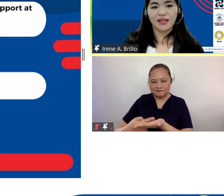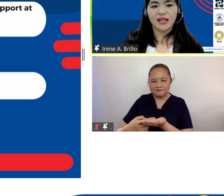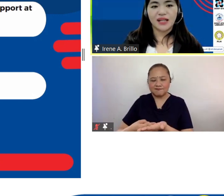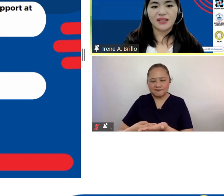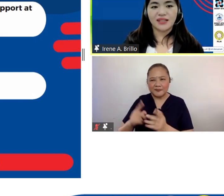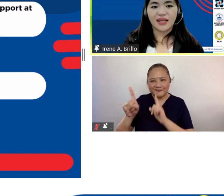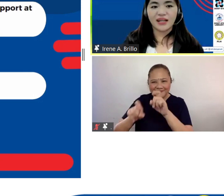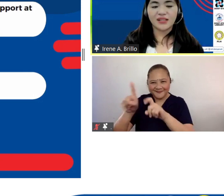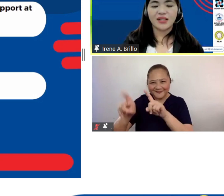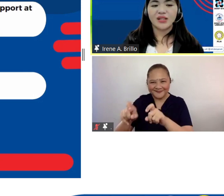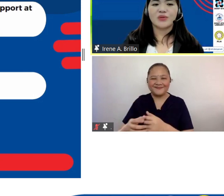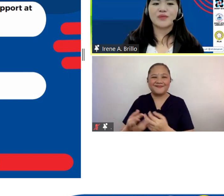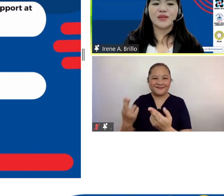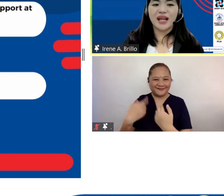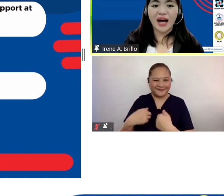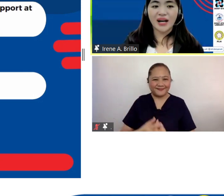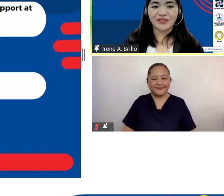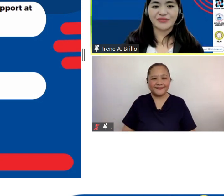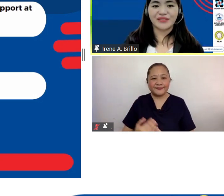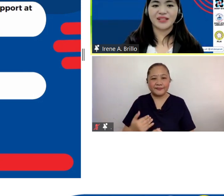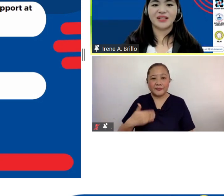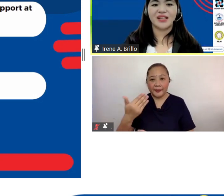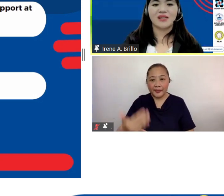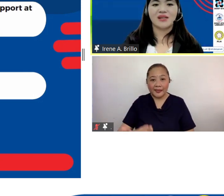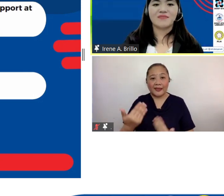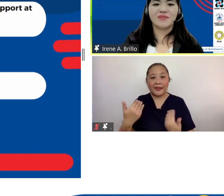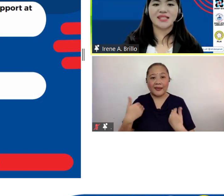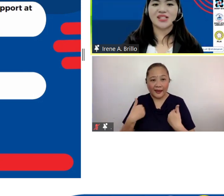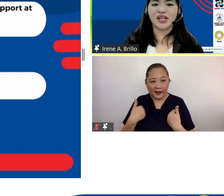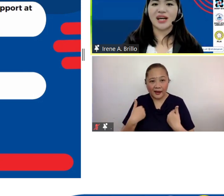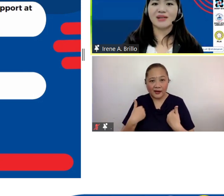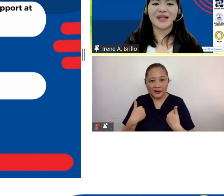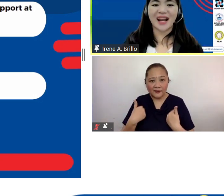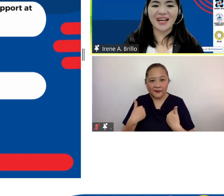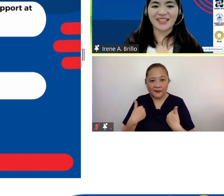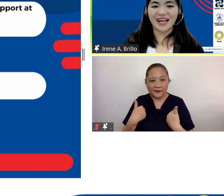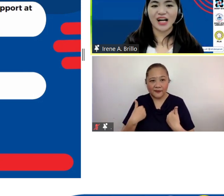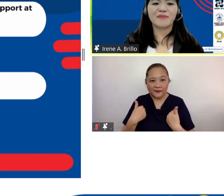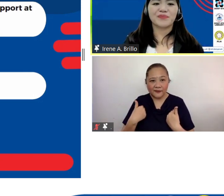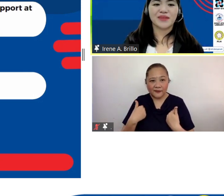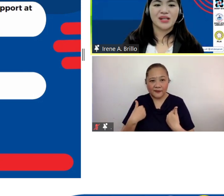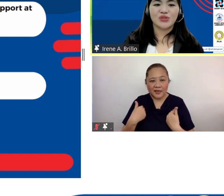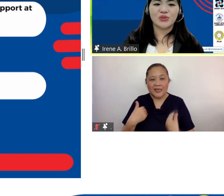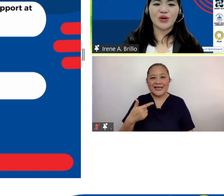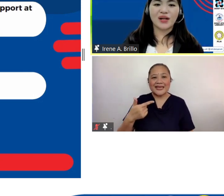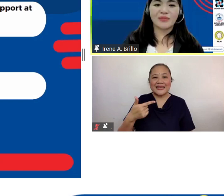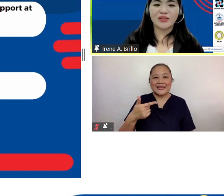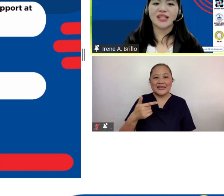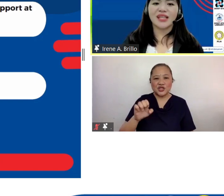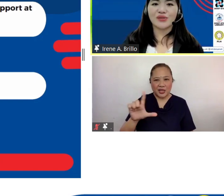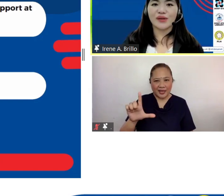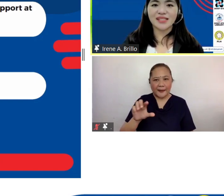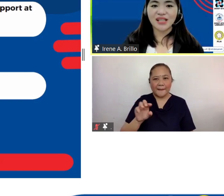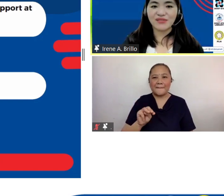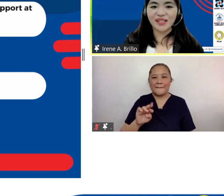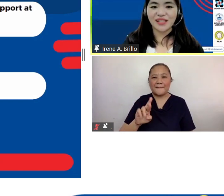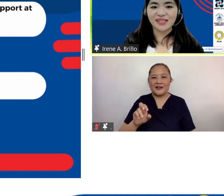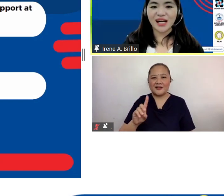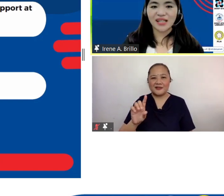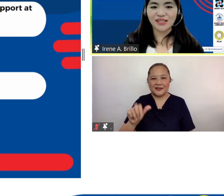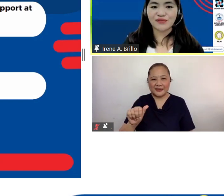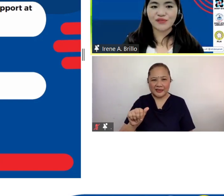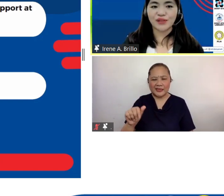topic. And then we will have Ms. Jel Miranda to talk about